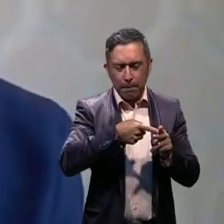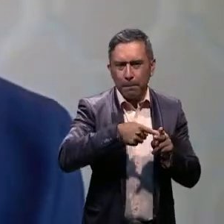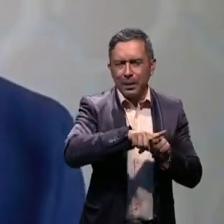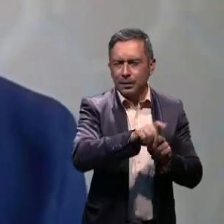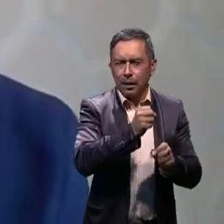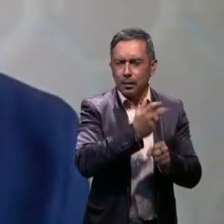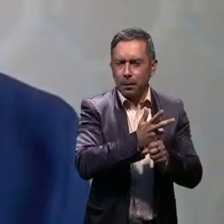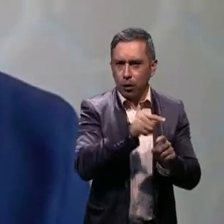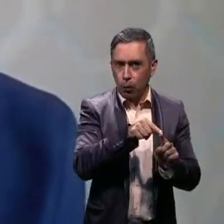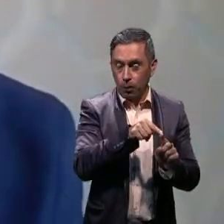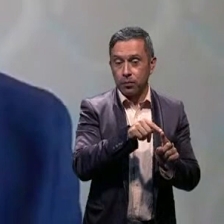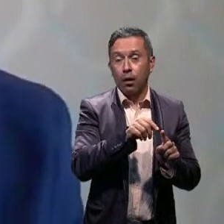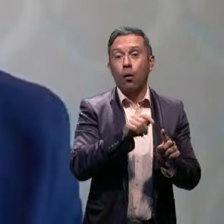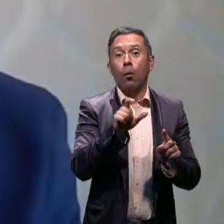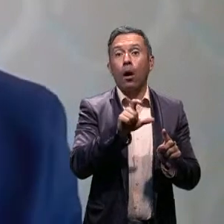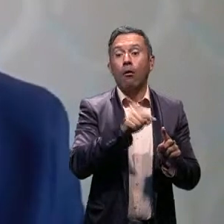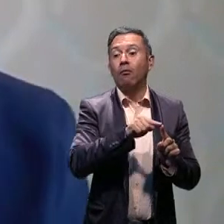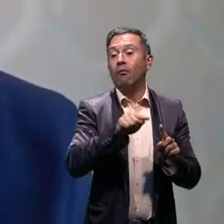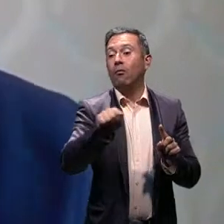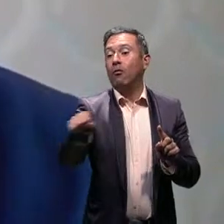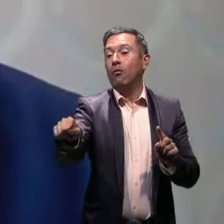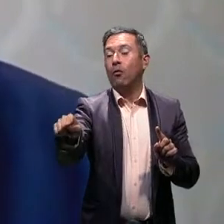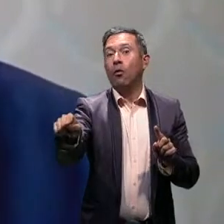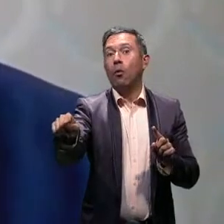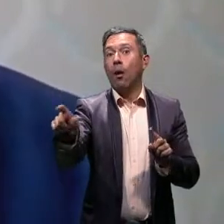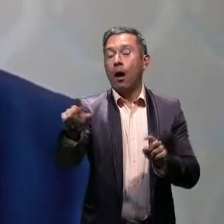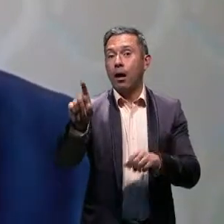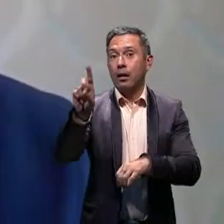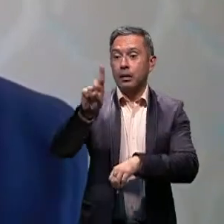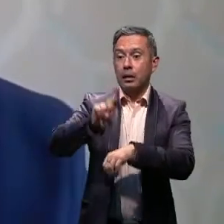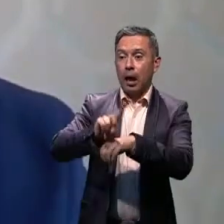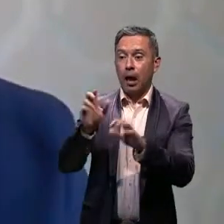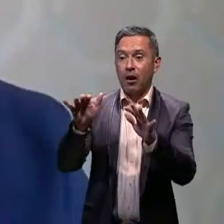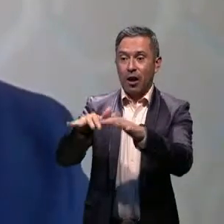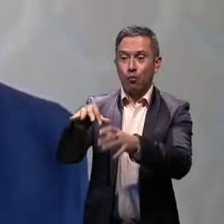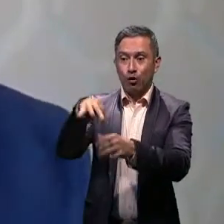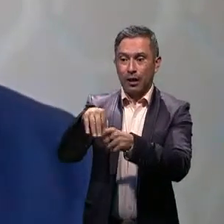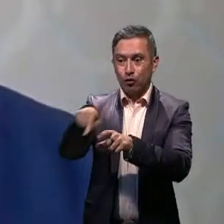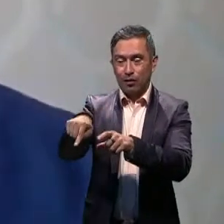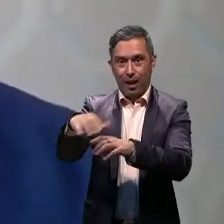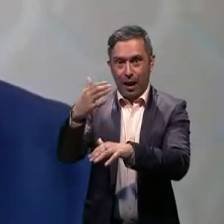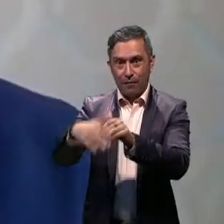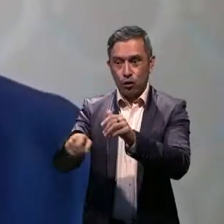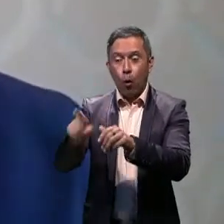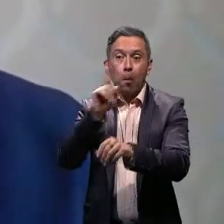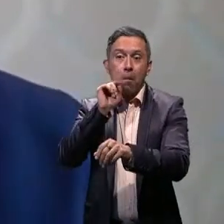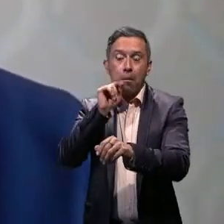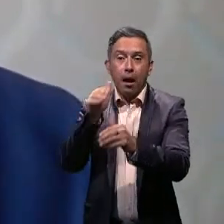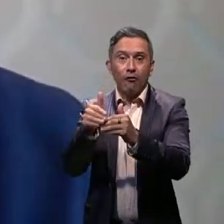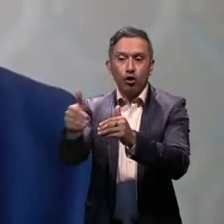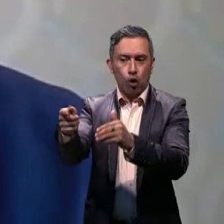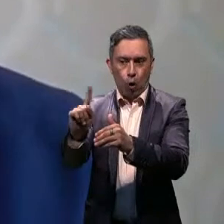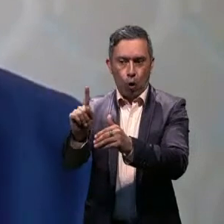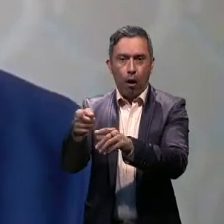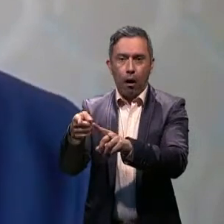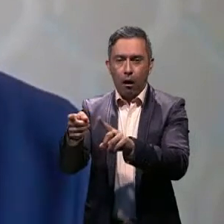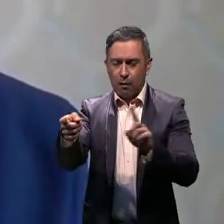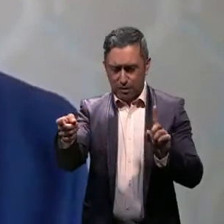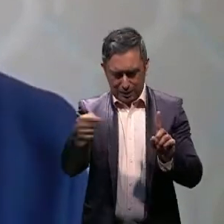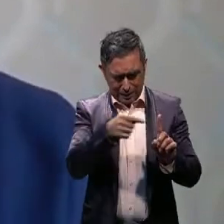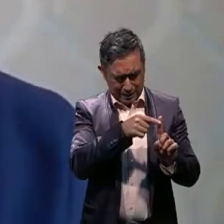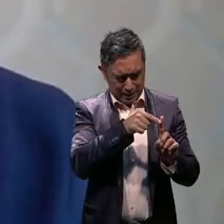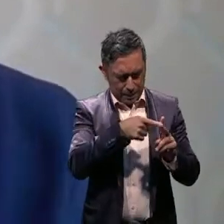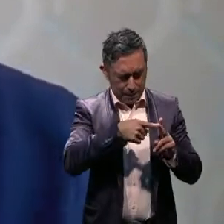by this is that they are not always on the days around or the time around the elections, but